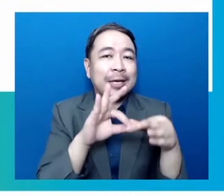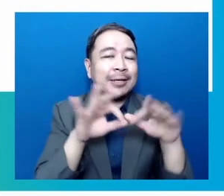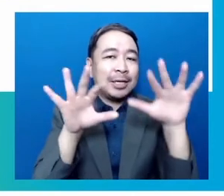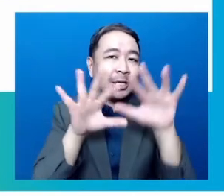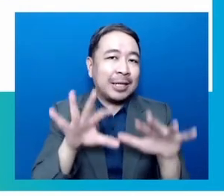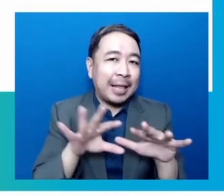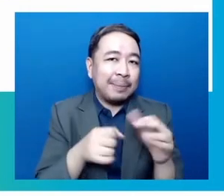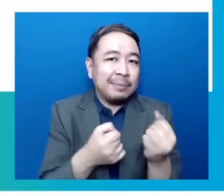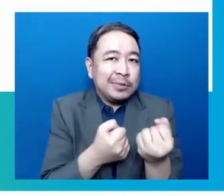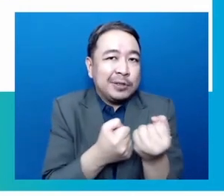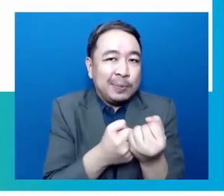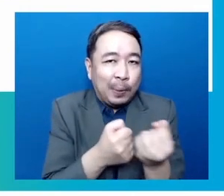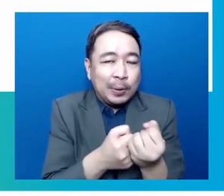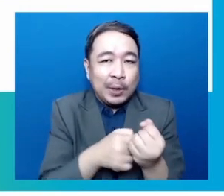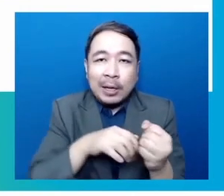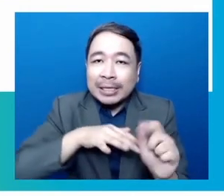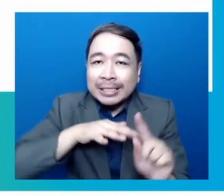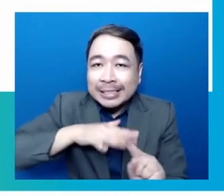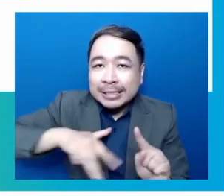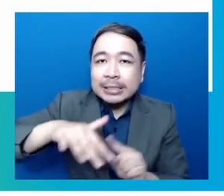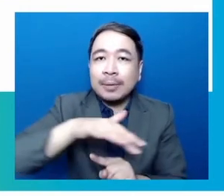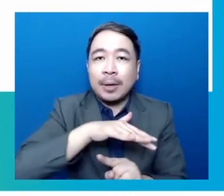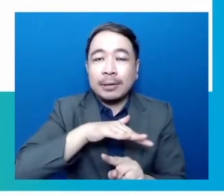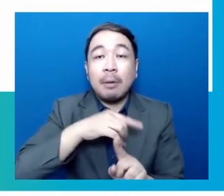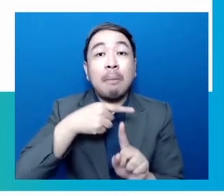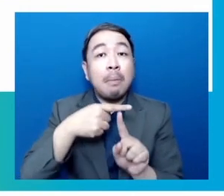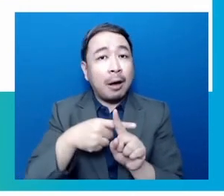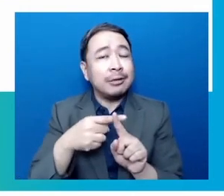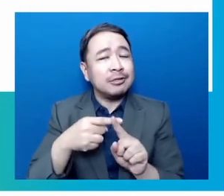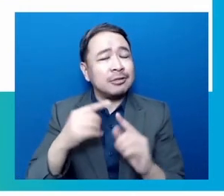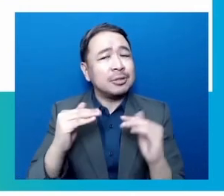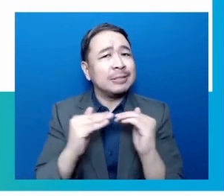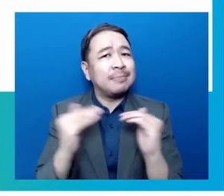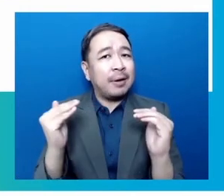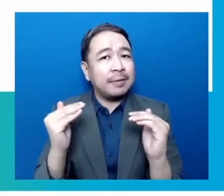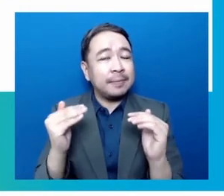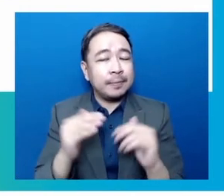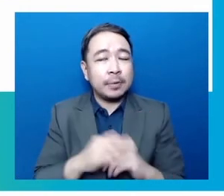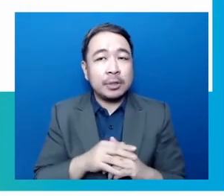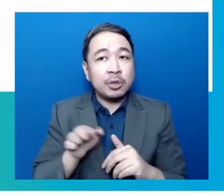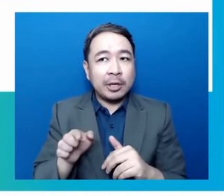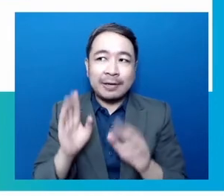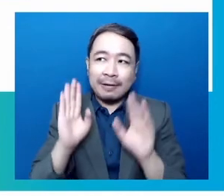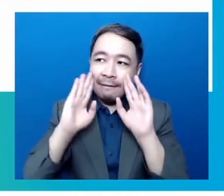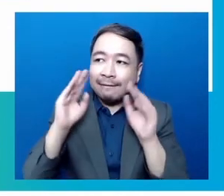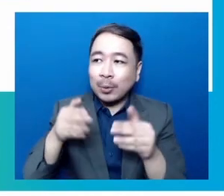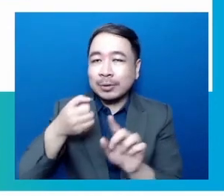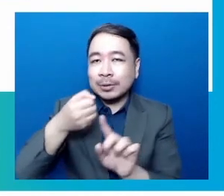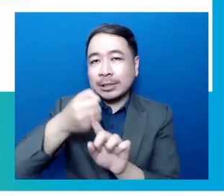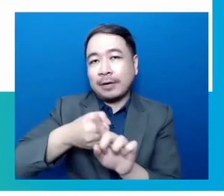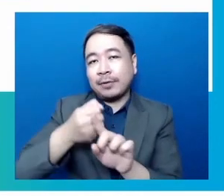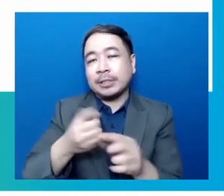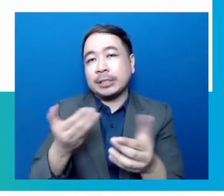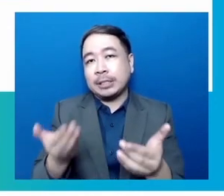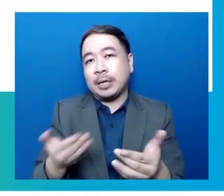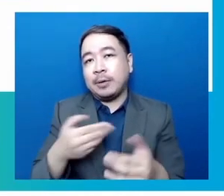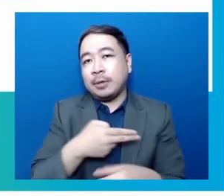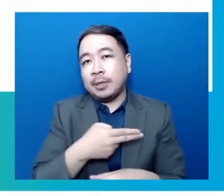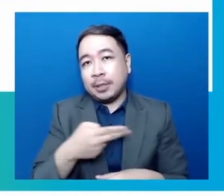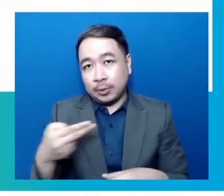of our advocacy focus right now in Indonesia. And also we